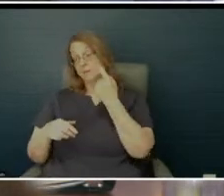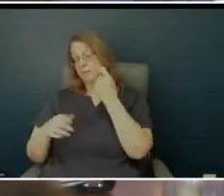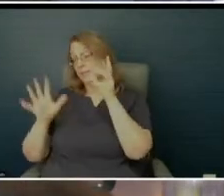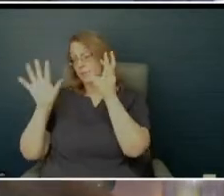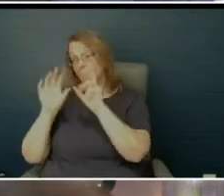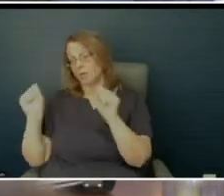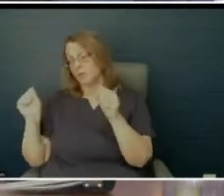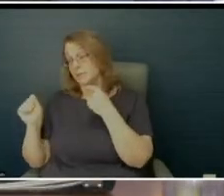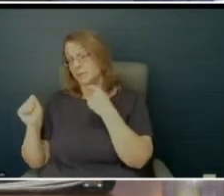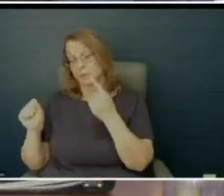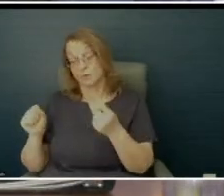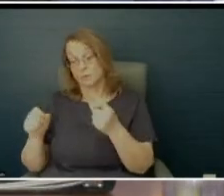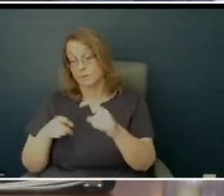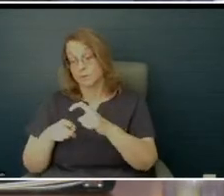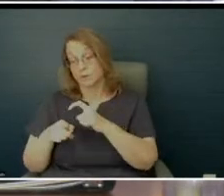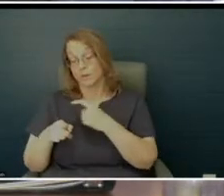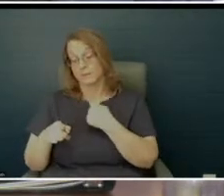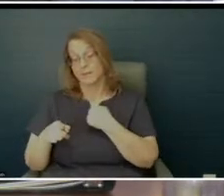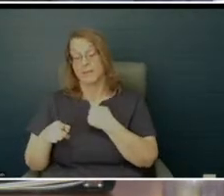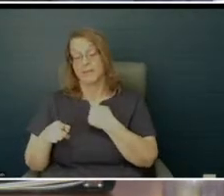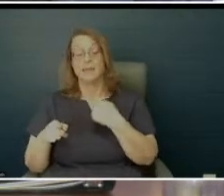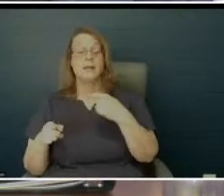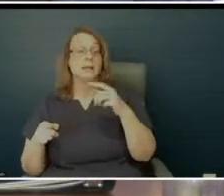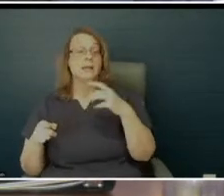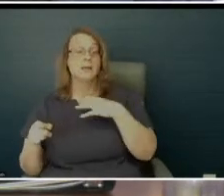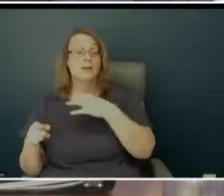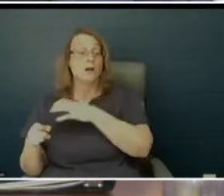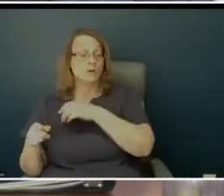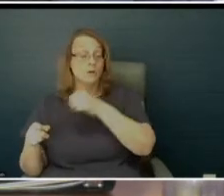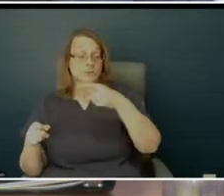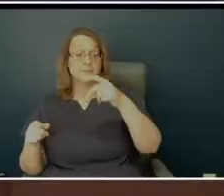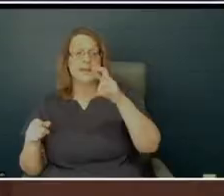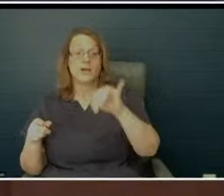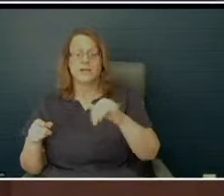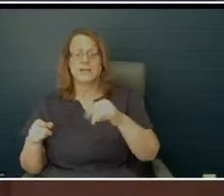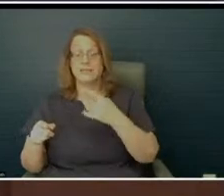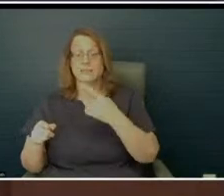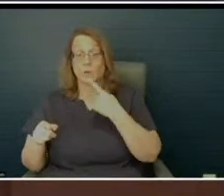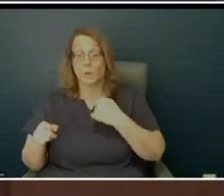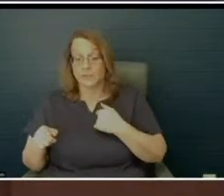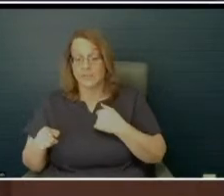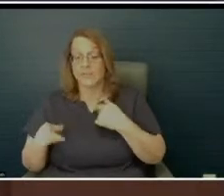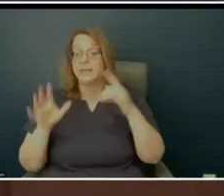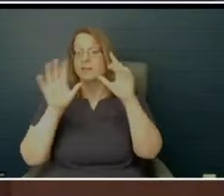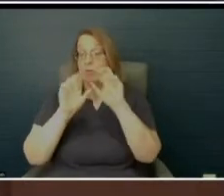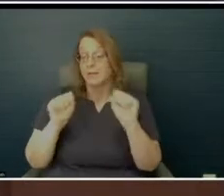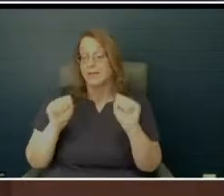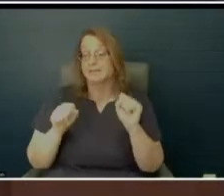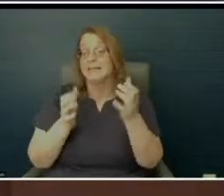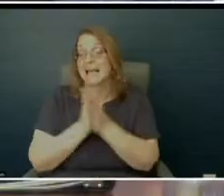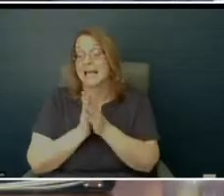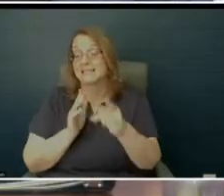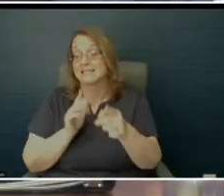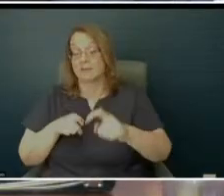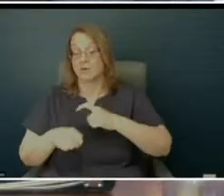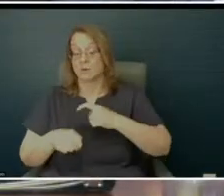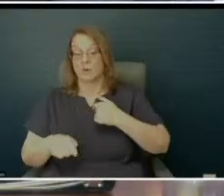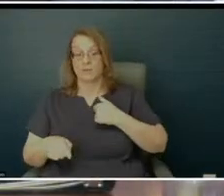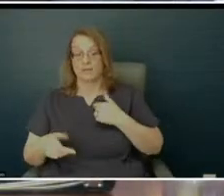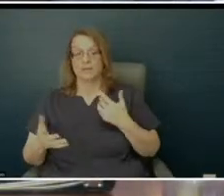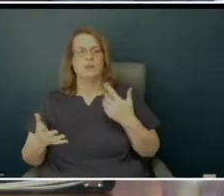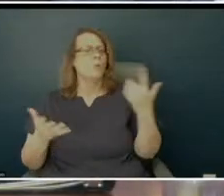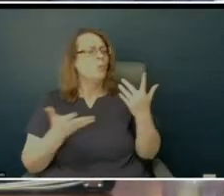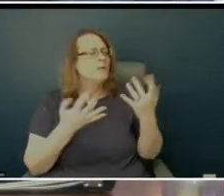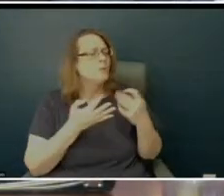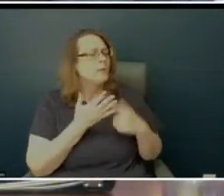Congressman Perry told me that he was calling at the behest of the president. What did he want to talk about? He wanted to talk about Pennsylvania